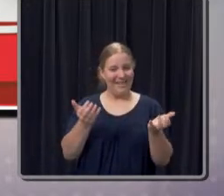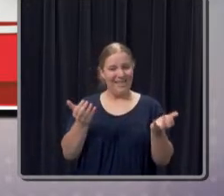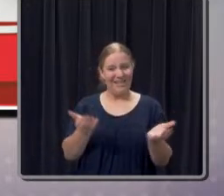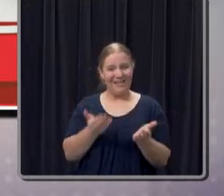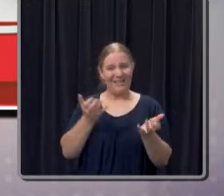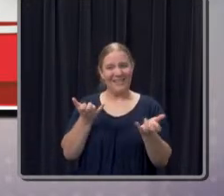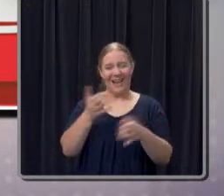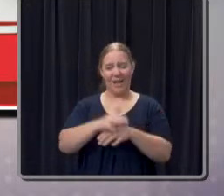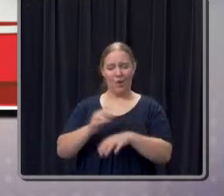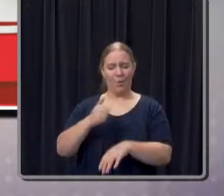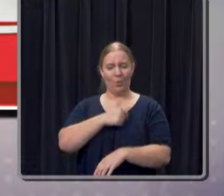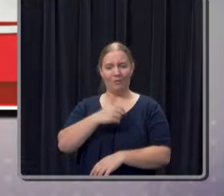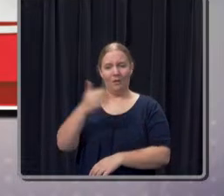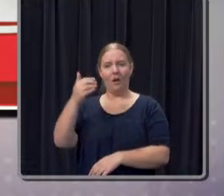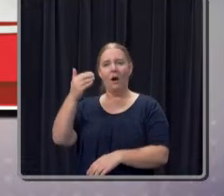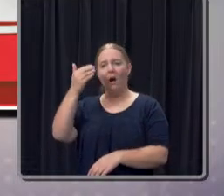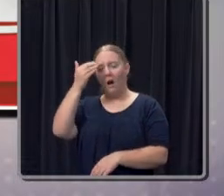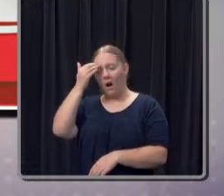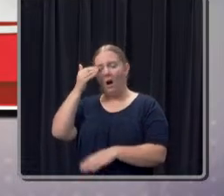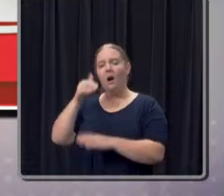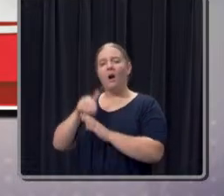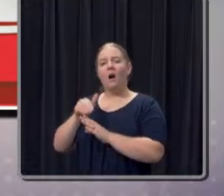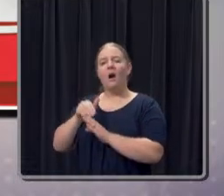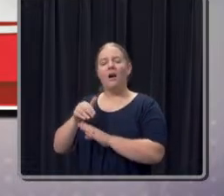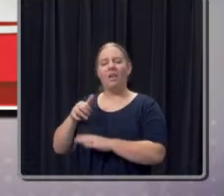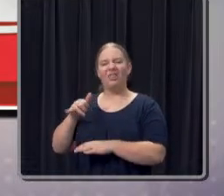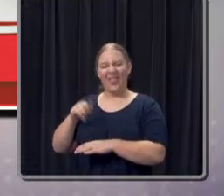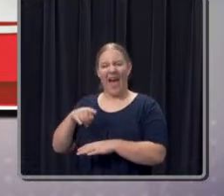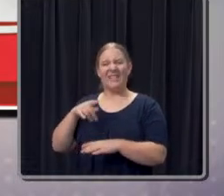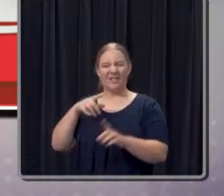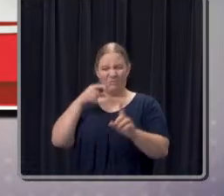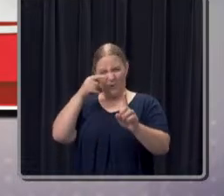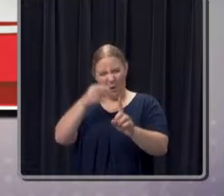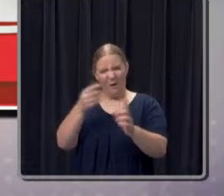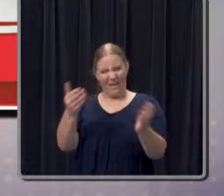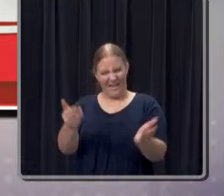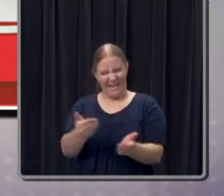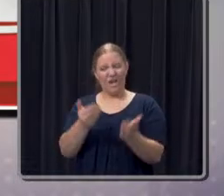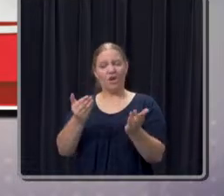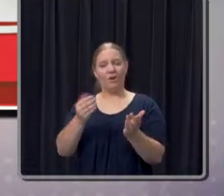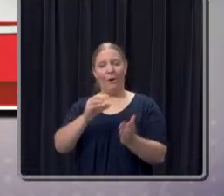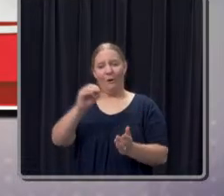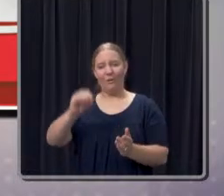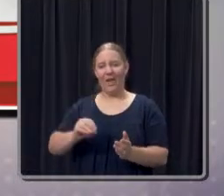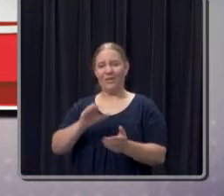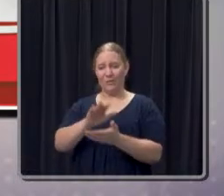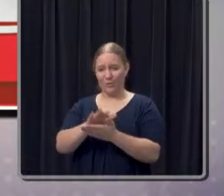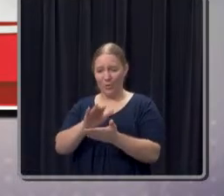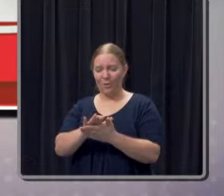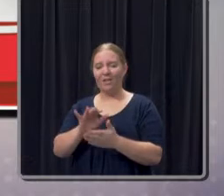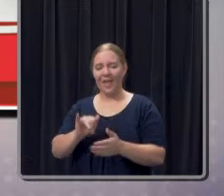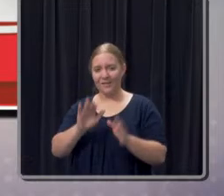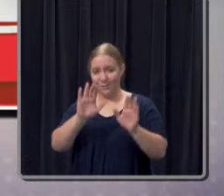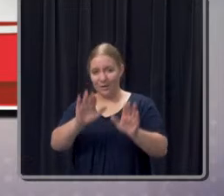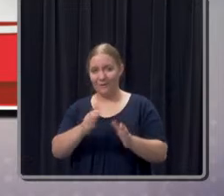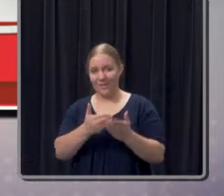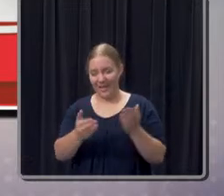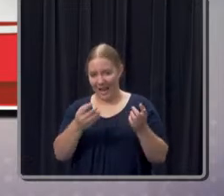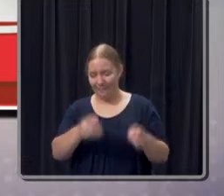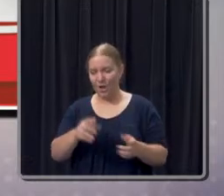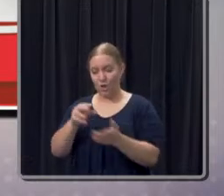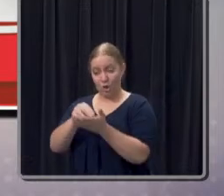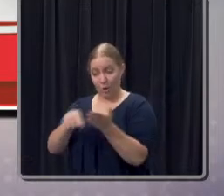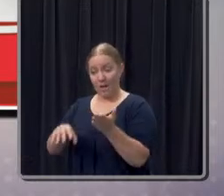all just reminded of that is our purpose here in the Olathe Public Schools. So just wonderful things that are happening. Student